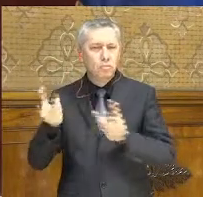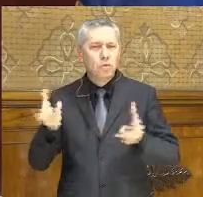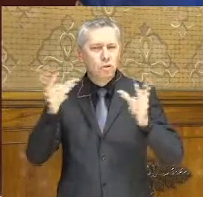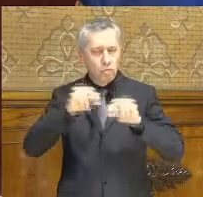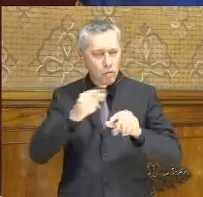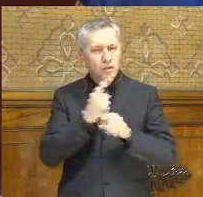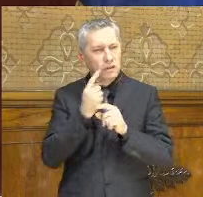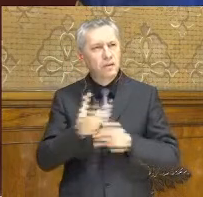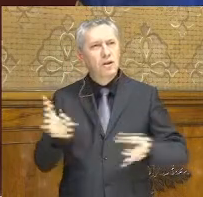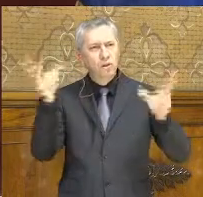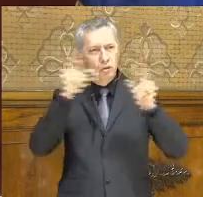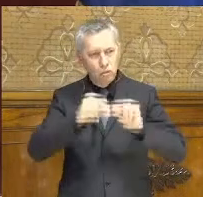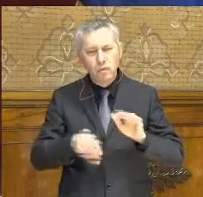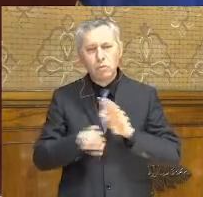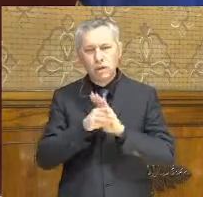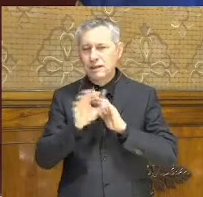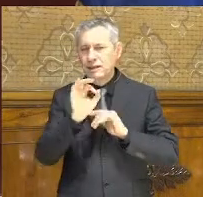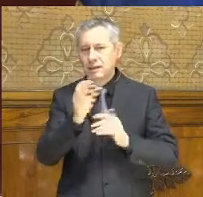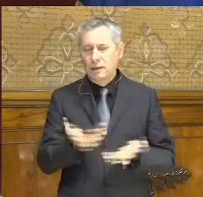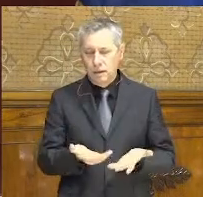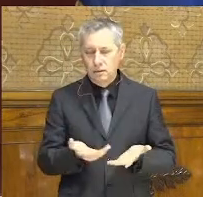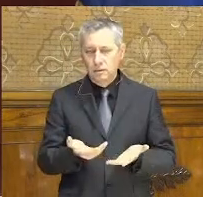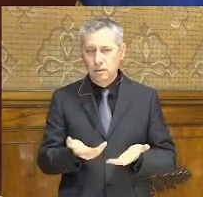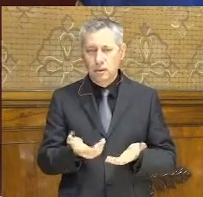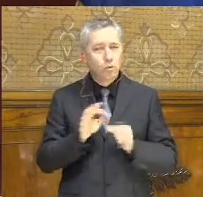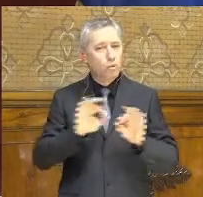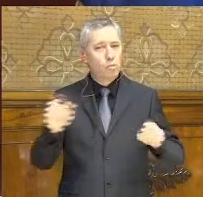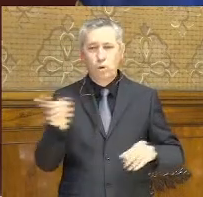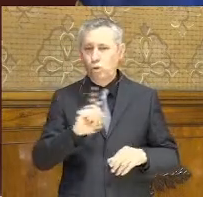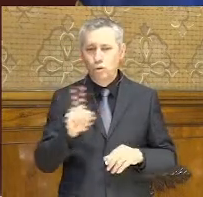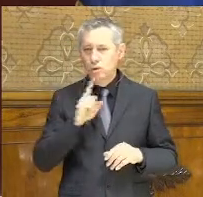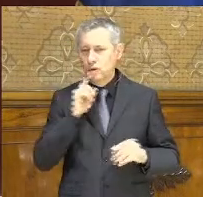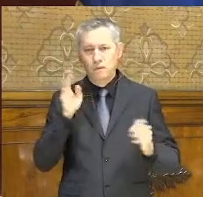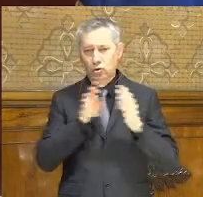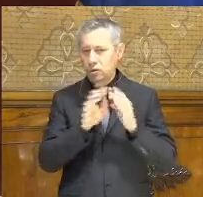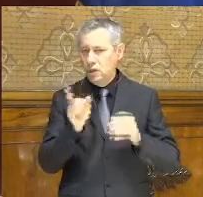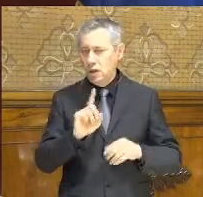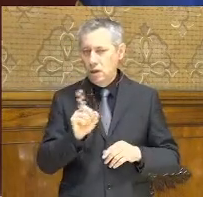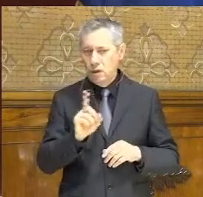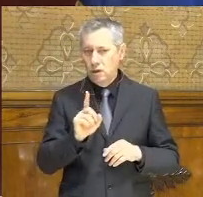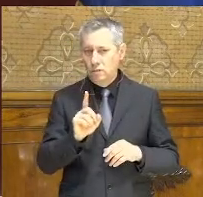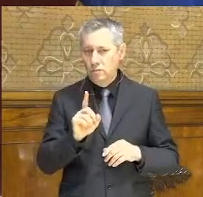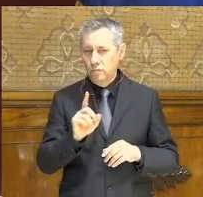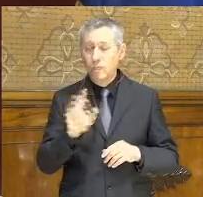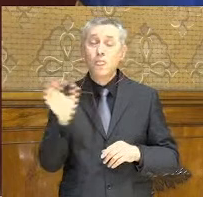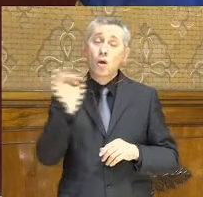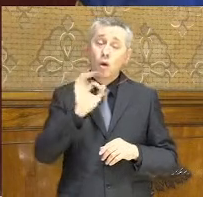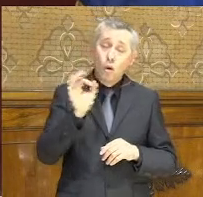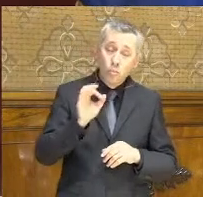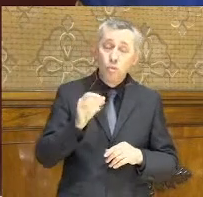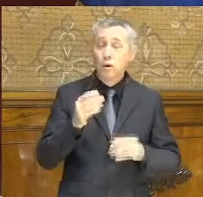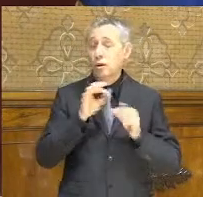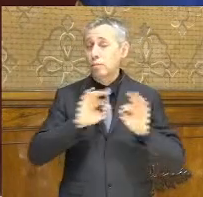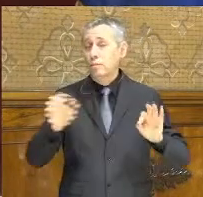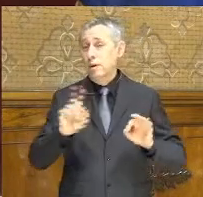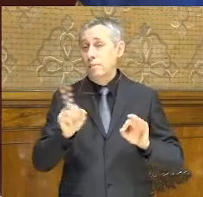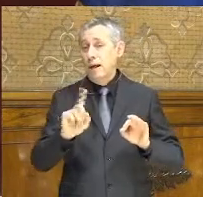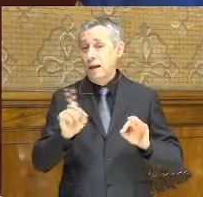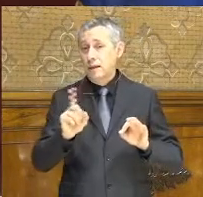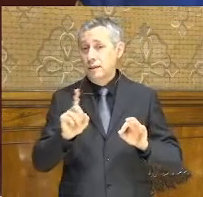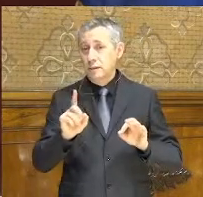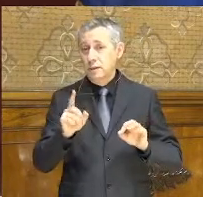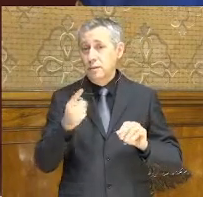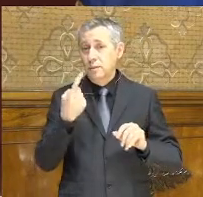We were also unprepared in a different scale and a different time, but a time that coalesced with